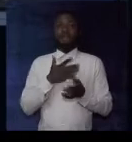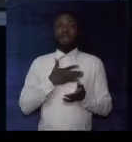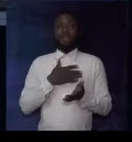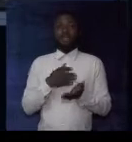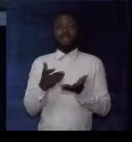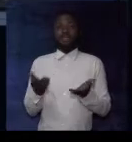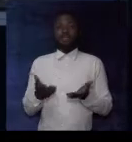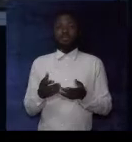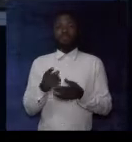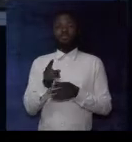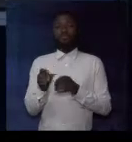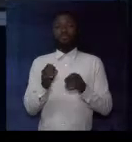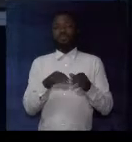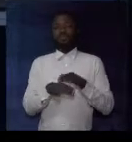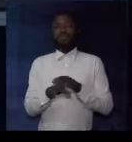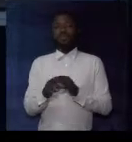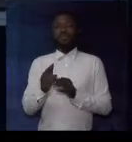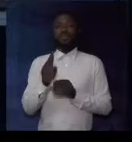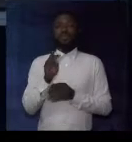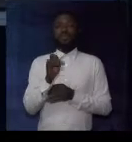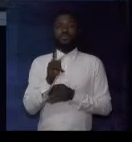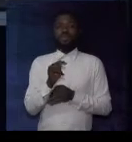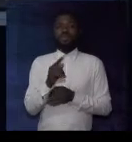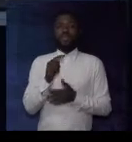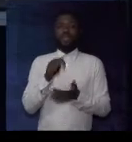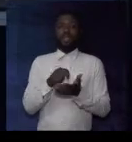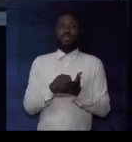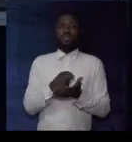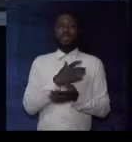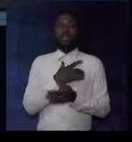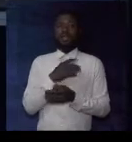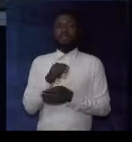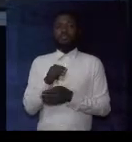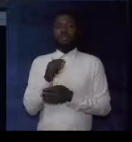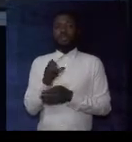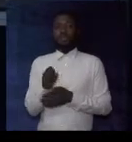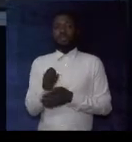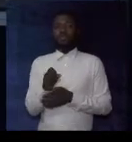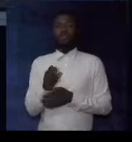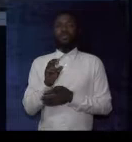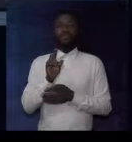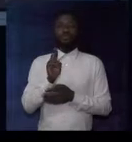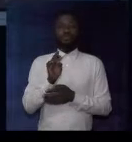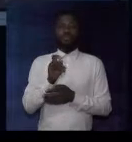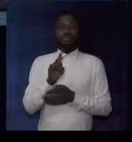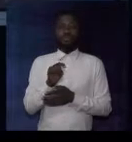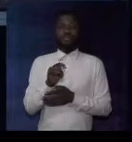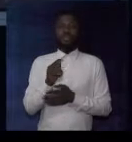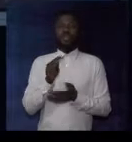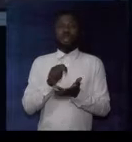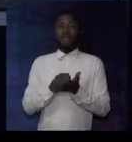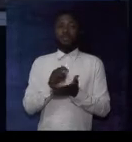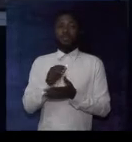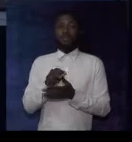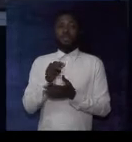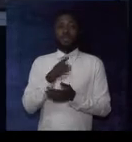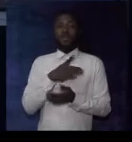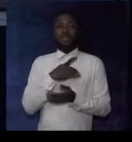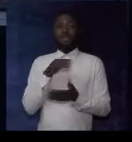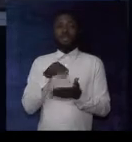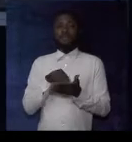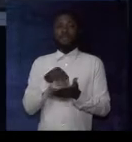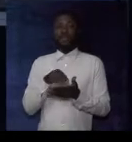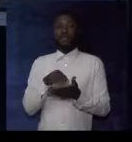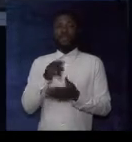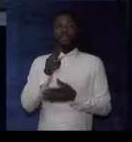as I have done mine here. So now we'll put these under unit, these under thousands, and then this under million. Unit,